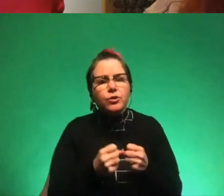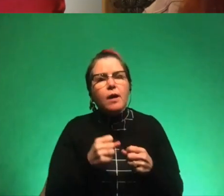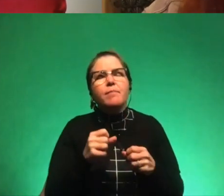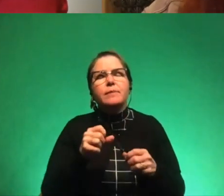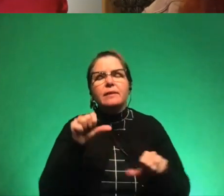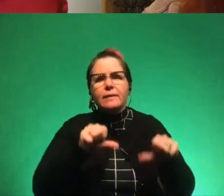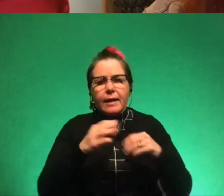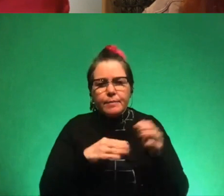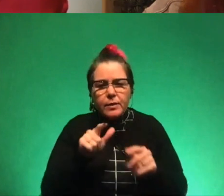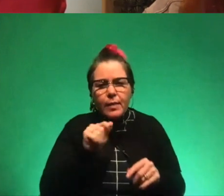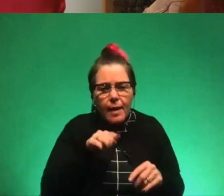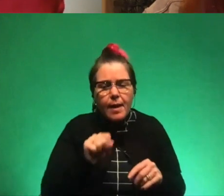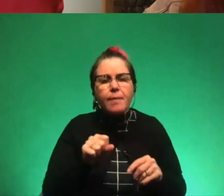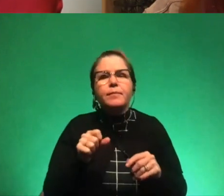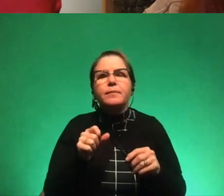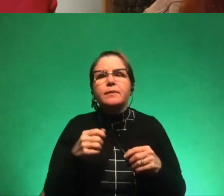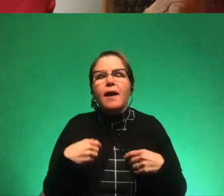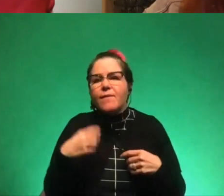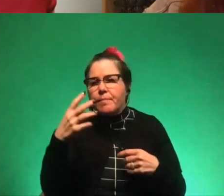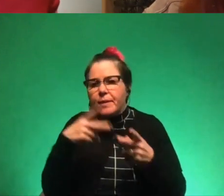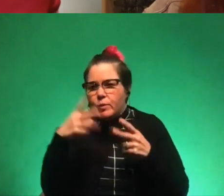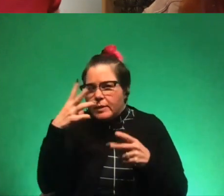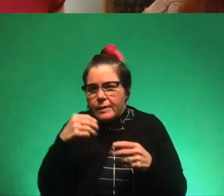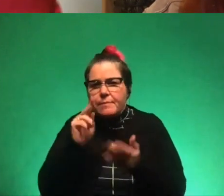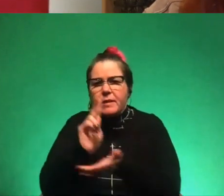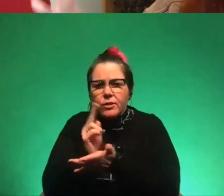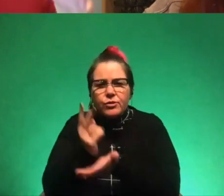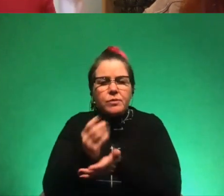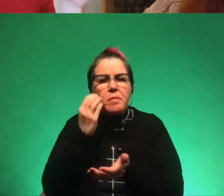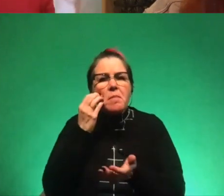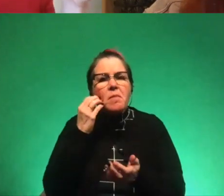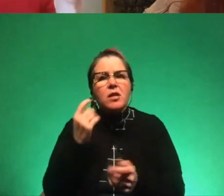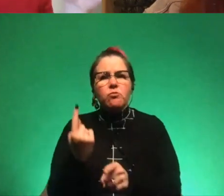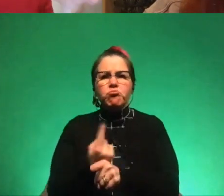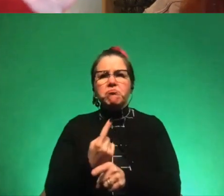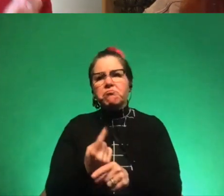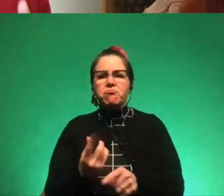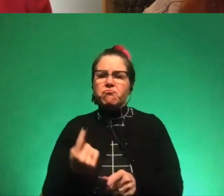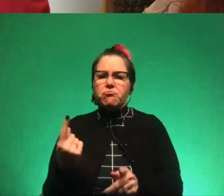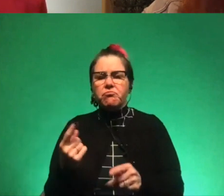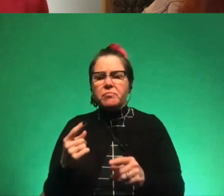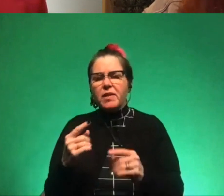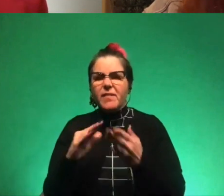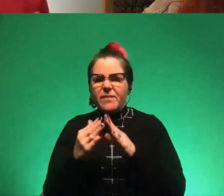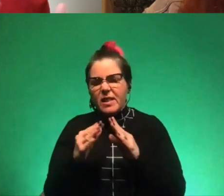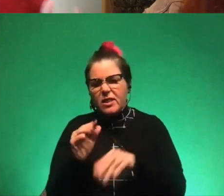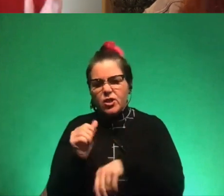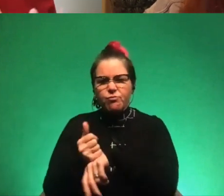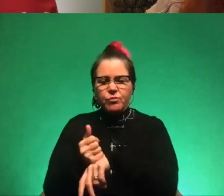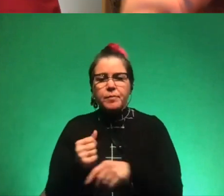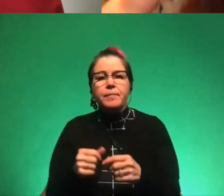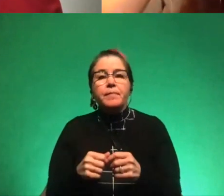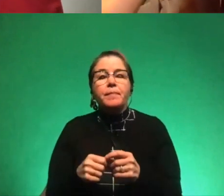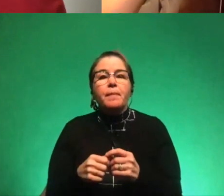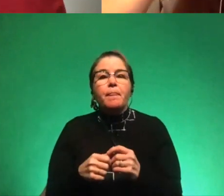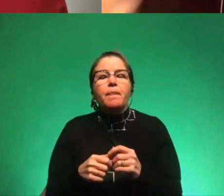It has accommodation for everyone, kitchens. So it's a proper little sort of village settlement. And then, like I